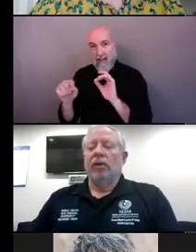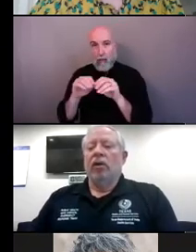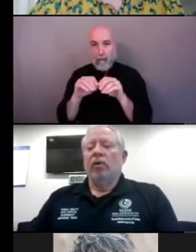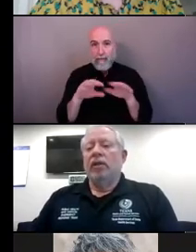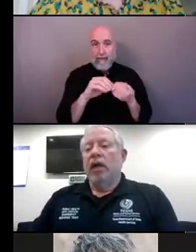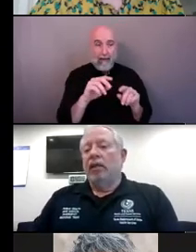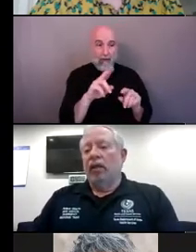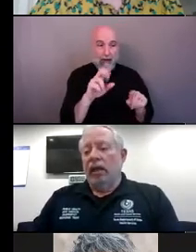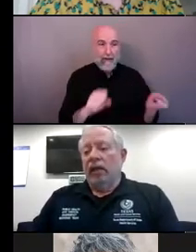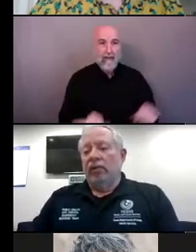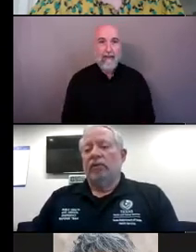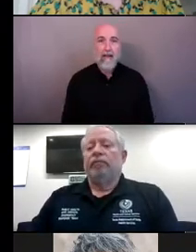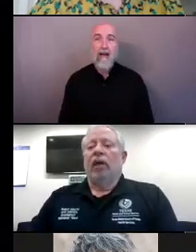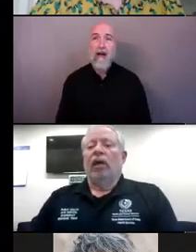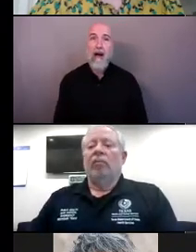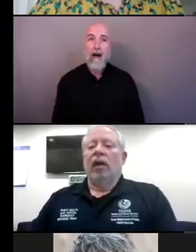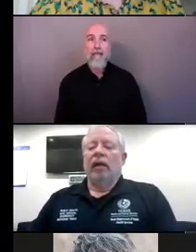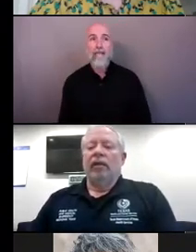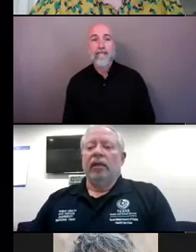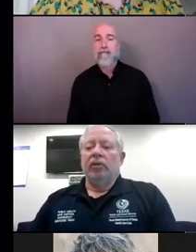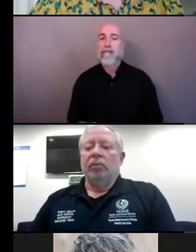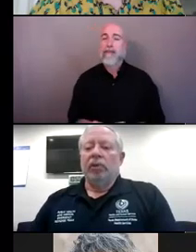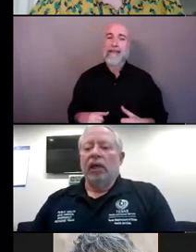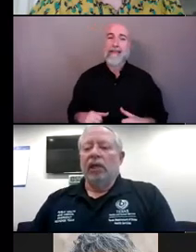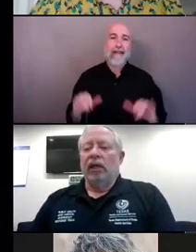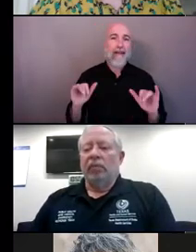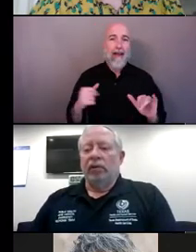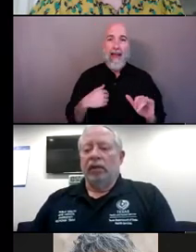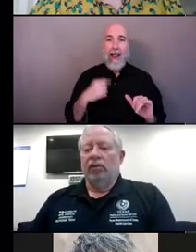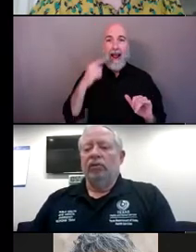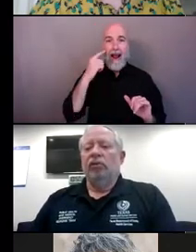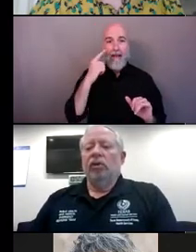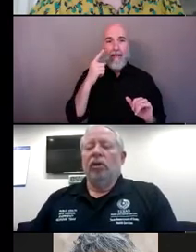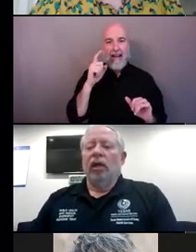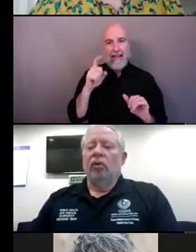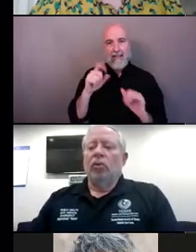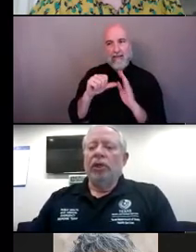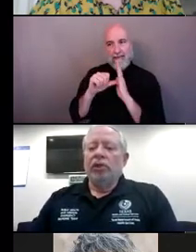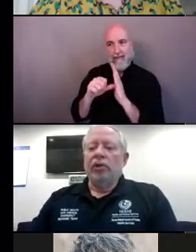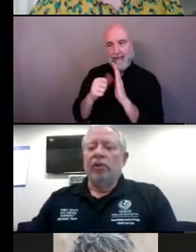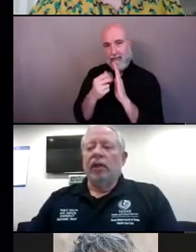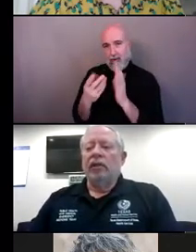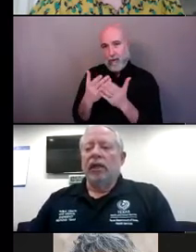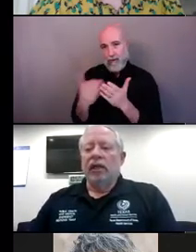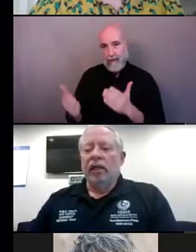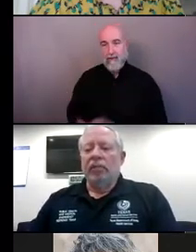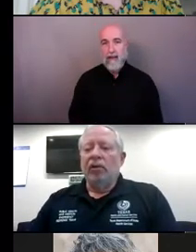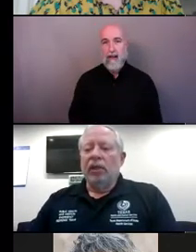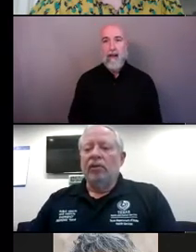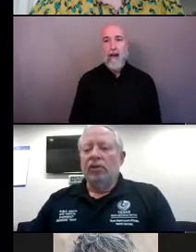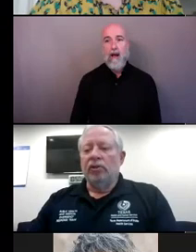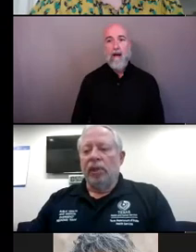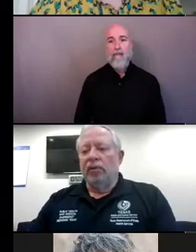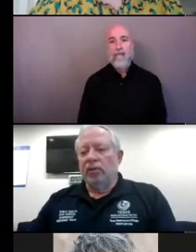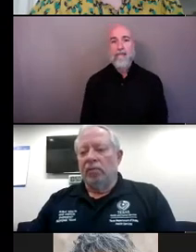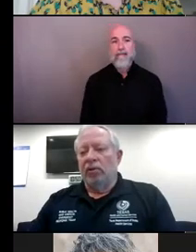States. Nonetheless, I think this points out a couple of things. We should take a belt